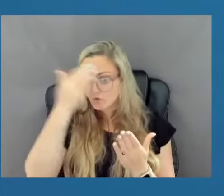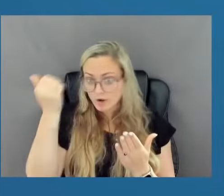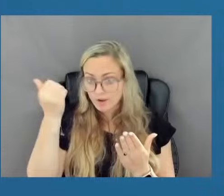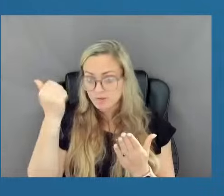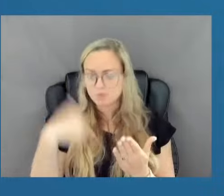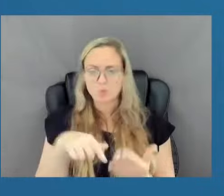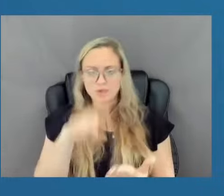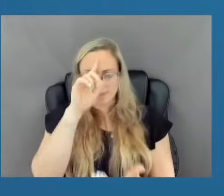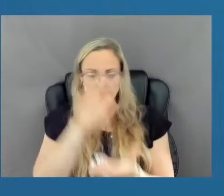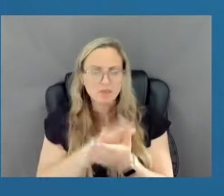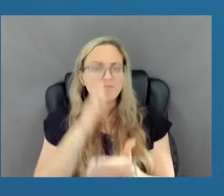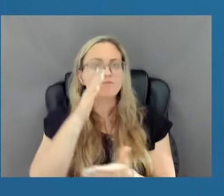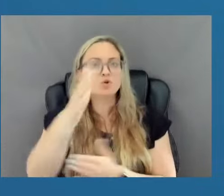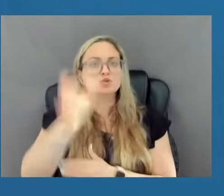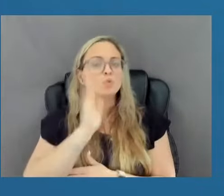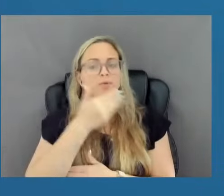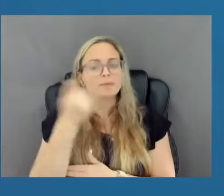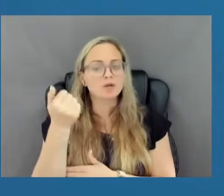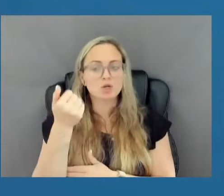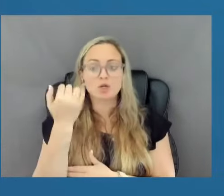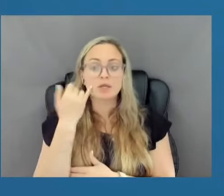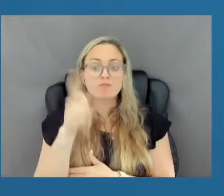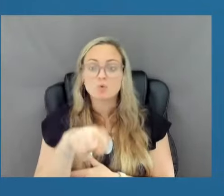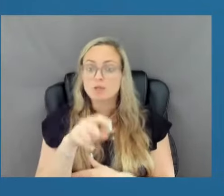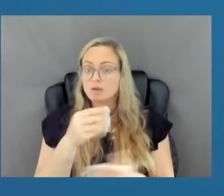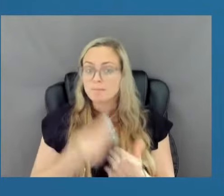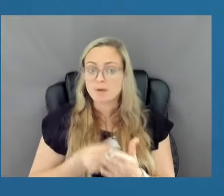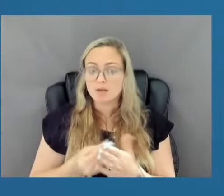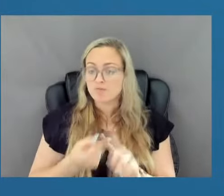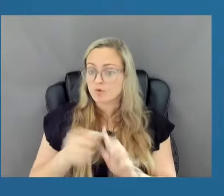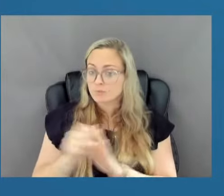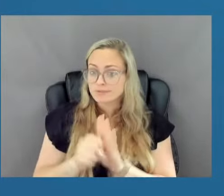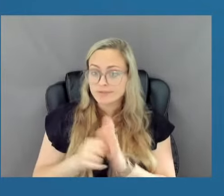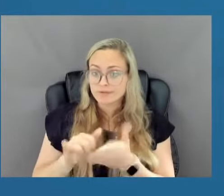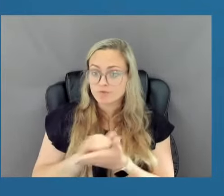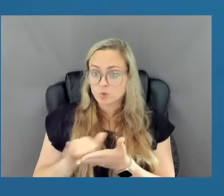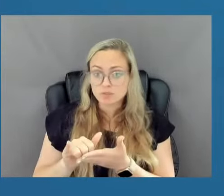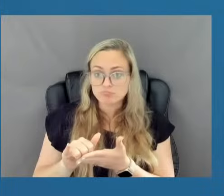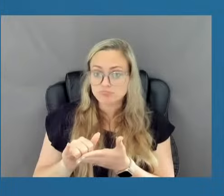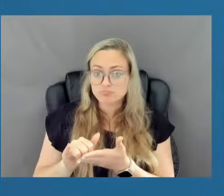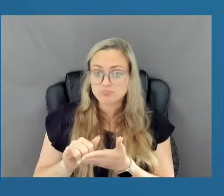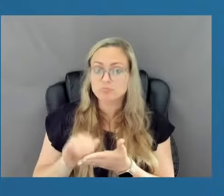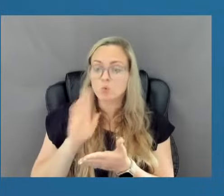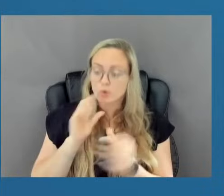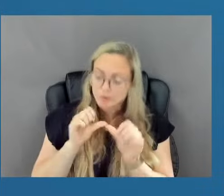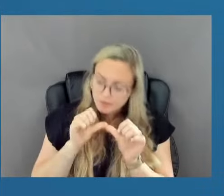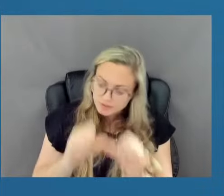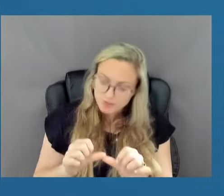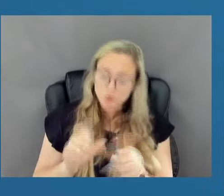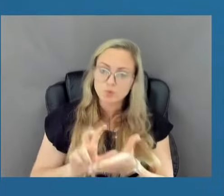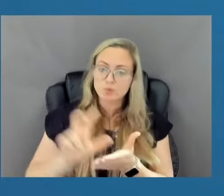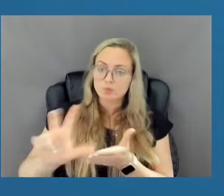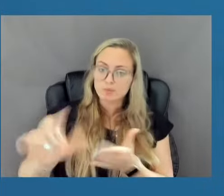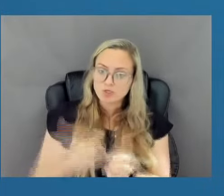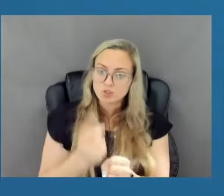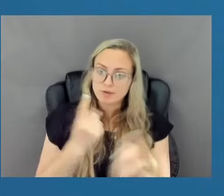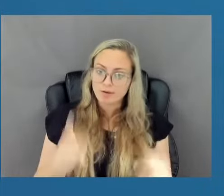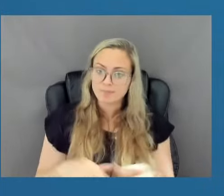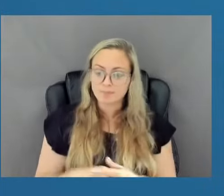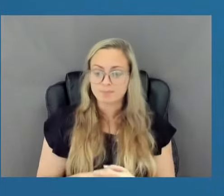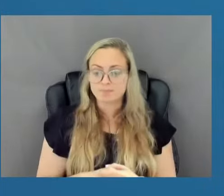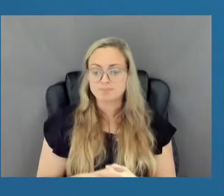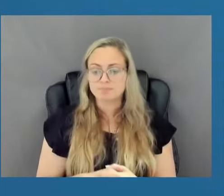better future. And if it takes resources from the state of New York, I will continue to make sure that happens, because